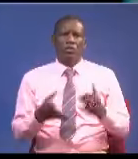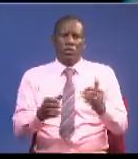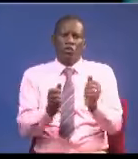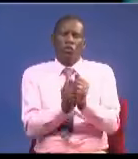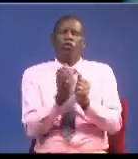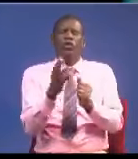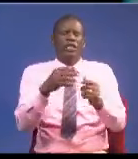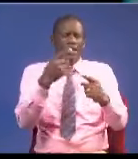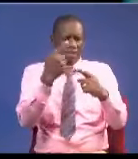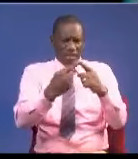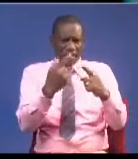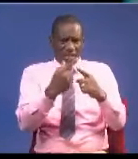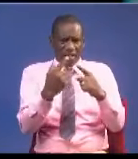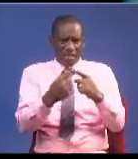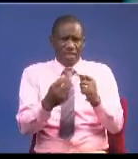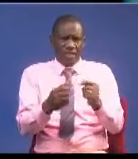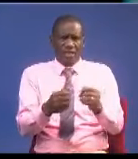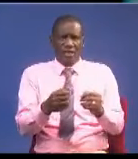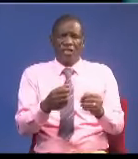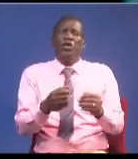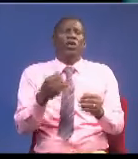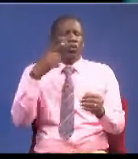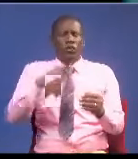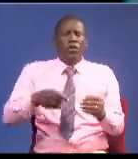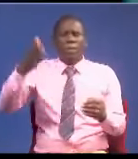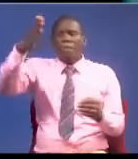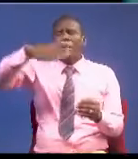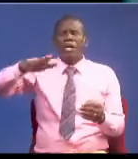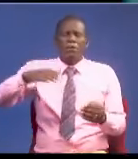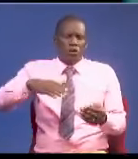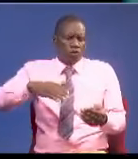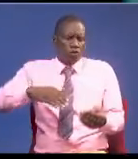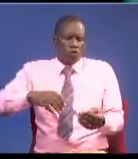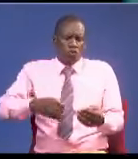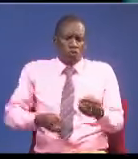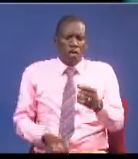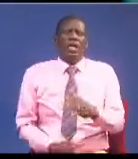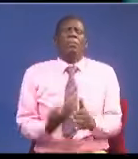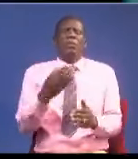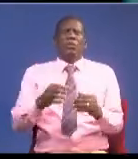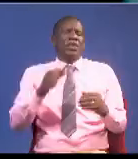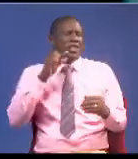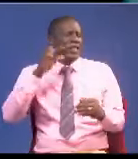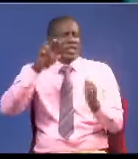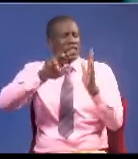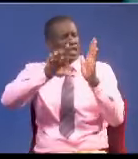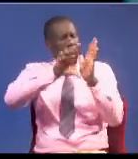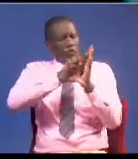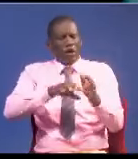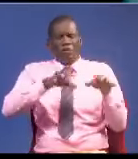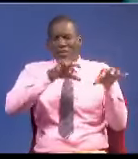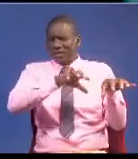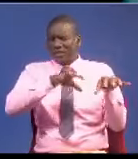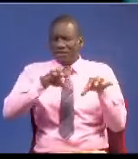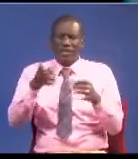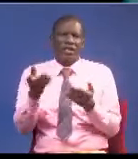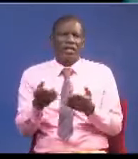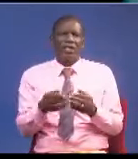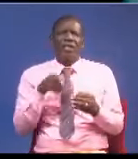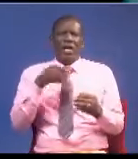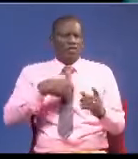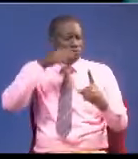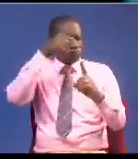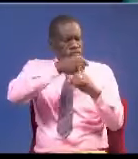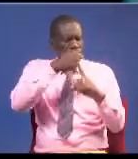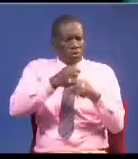15-year journey to having Parliament enact the two-thirds gender law has been tough and disheartening. It has been marked by lobbying that